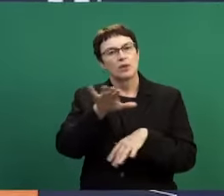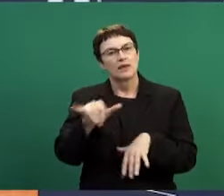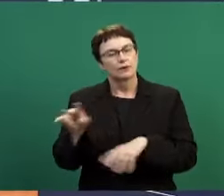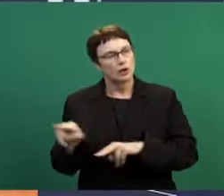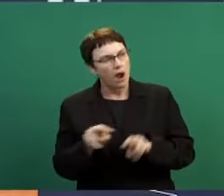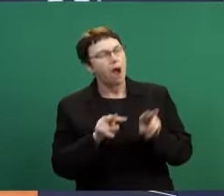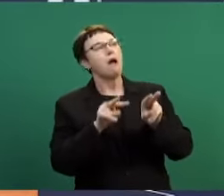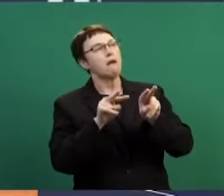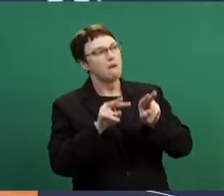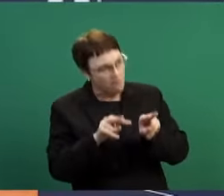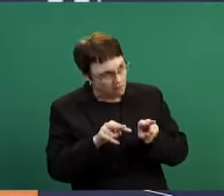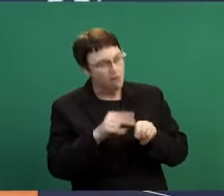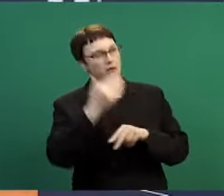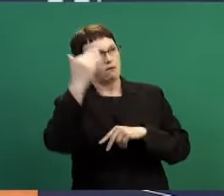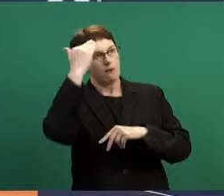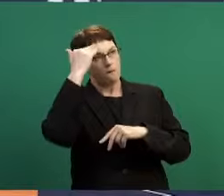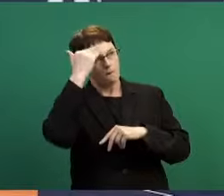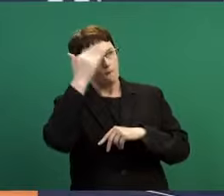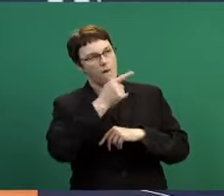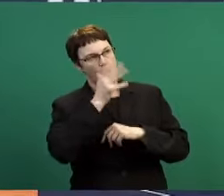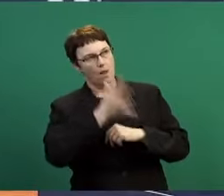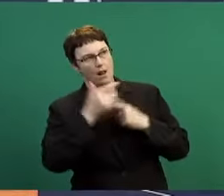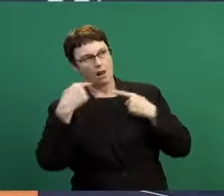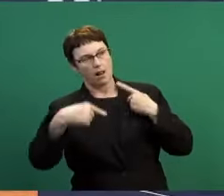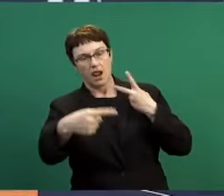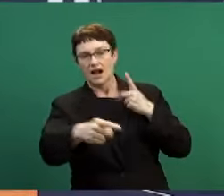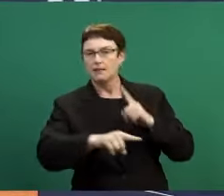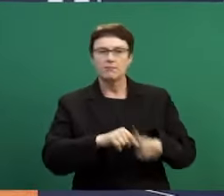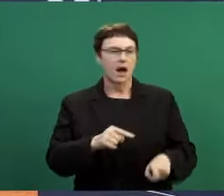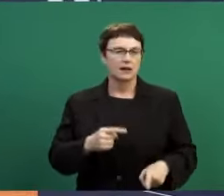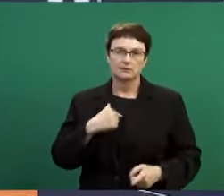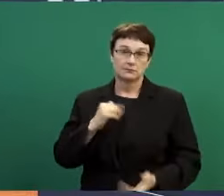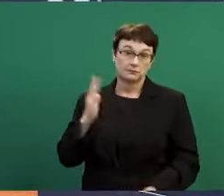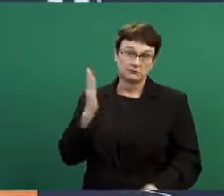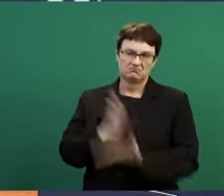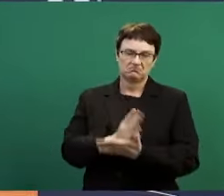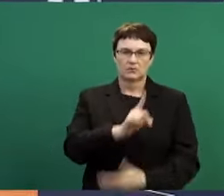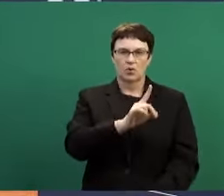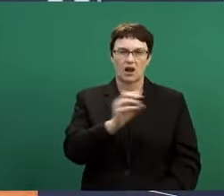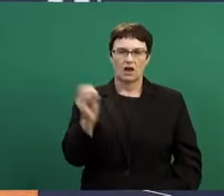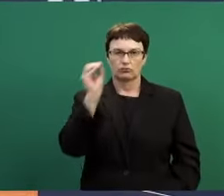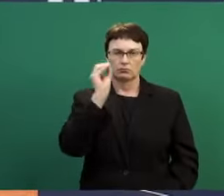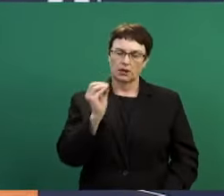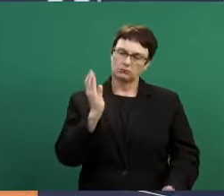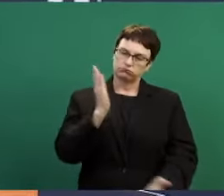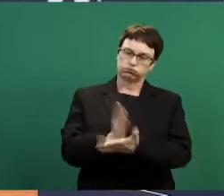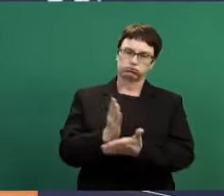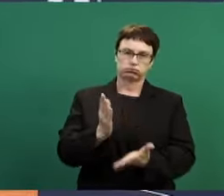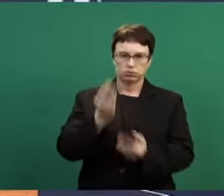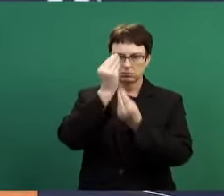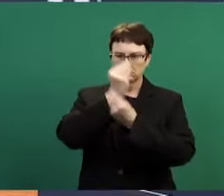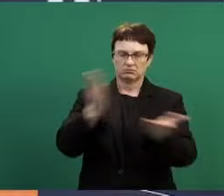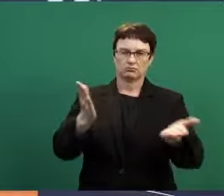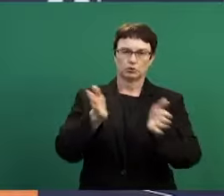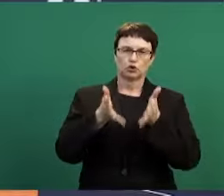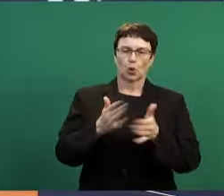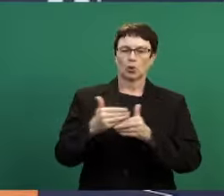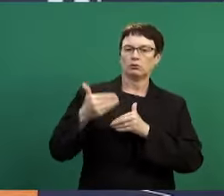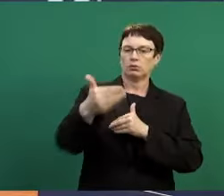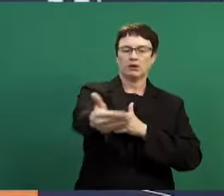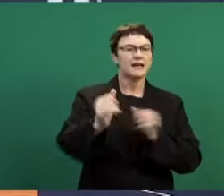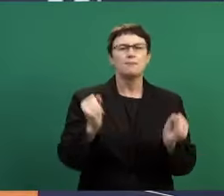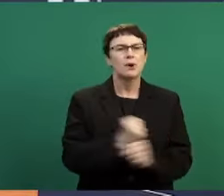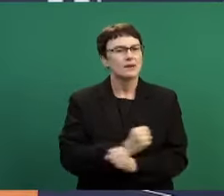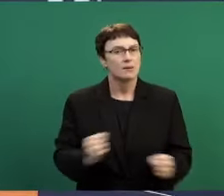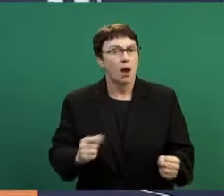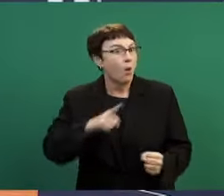providing some level of certainty. We can't provide 100% certainty because we are operating in a very uncertain